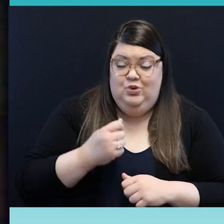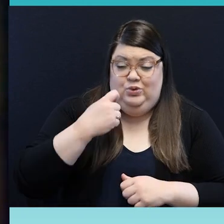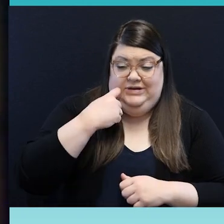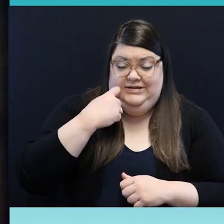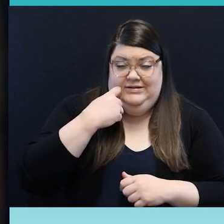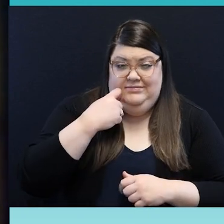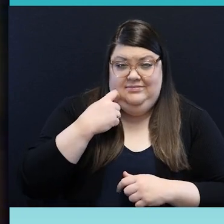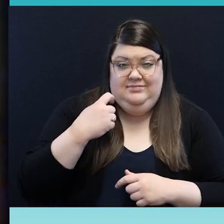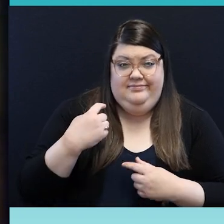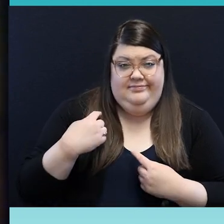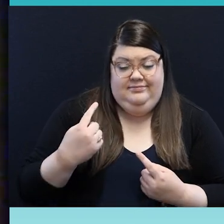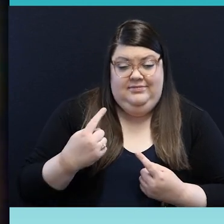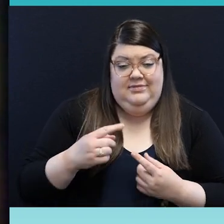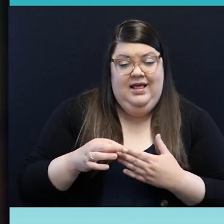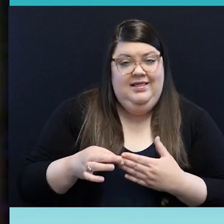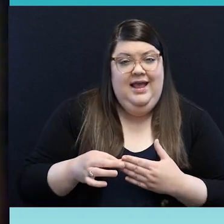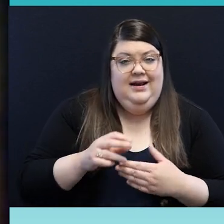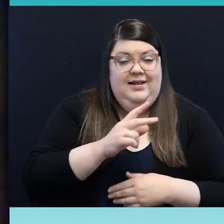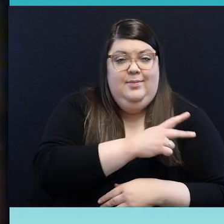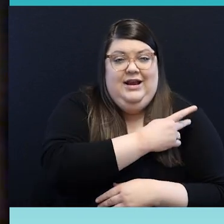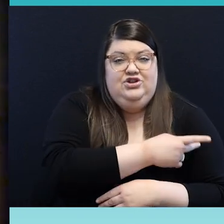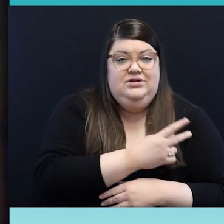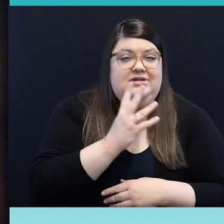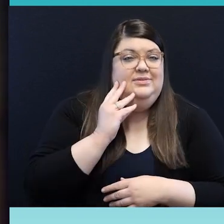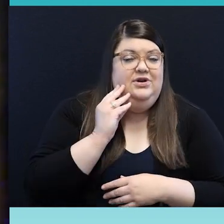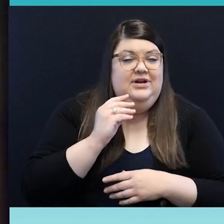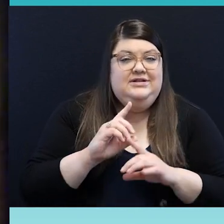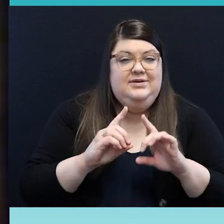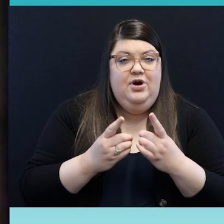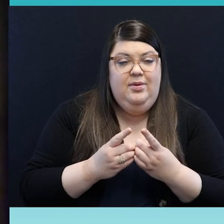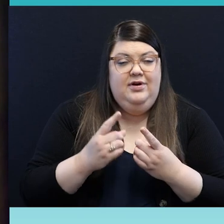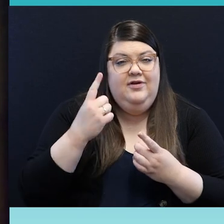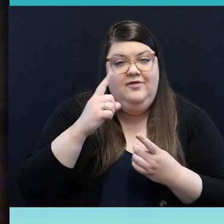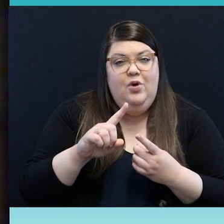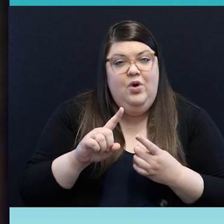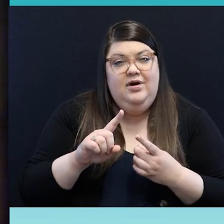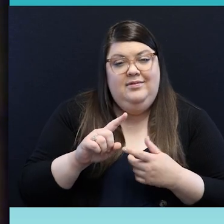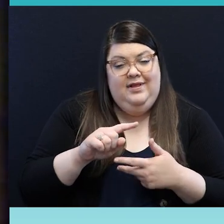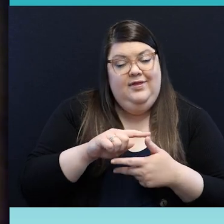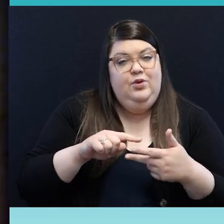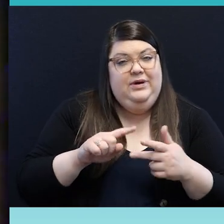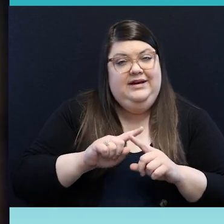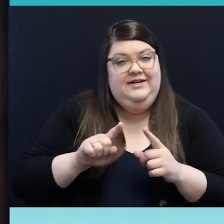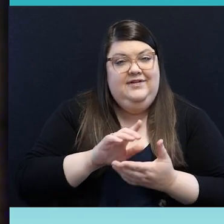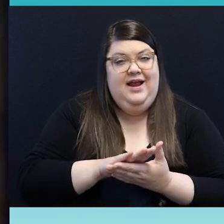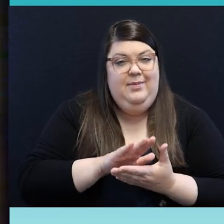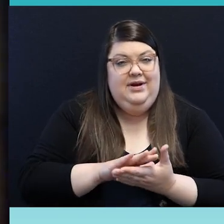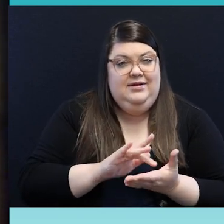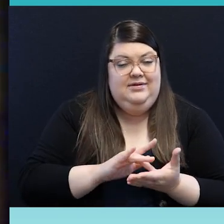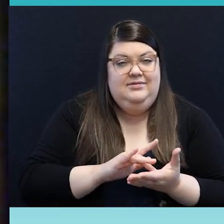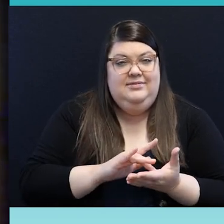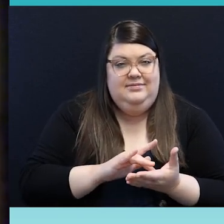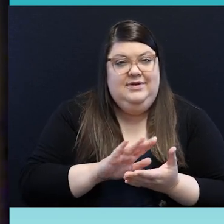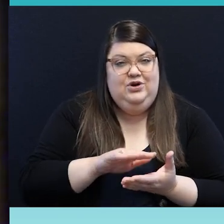recently led the patient experience department for 3 different academic medical